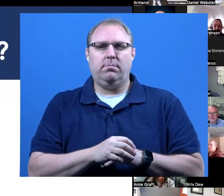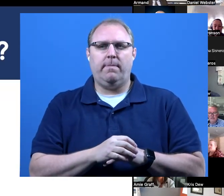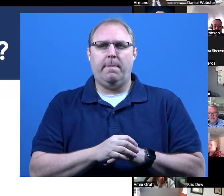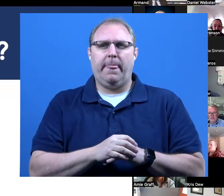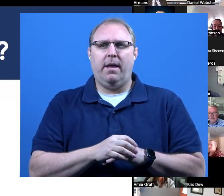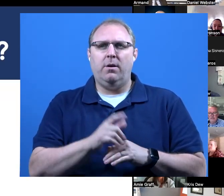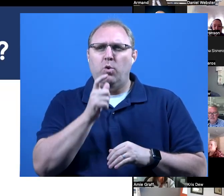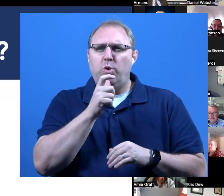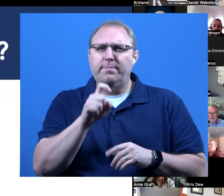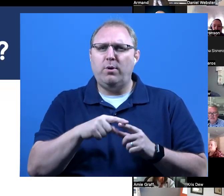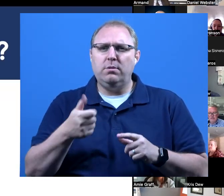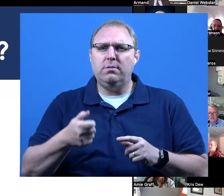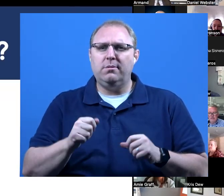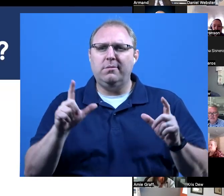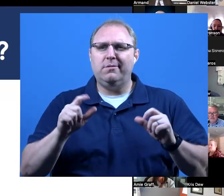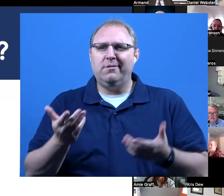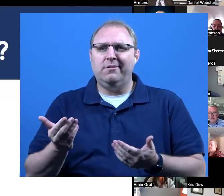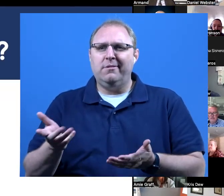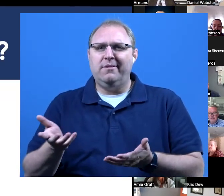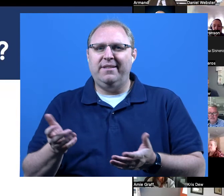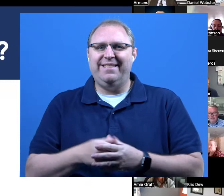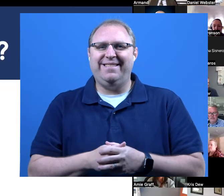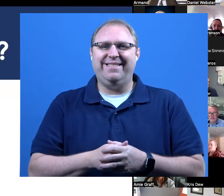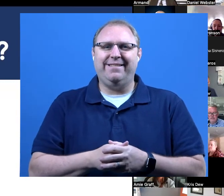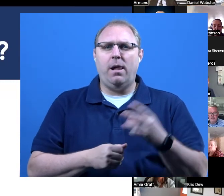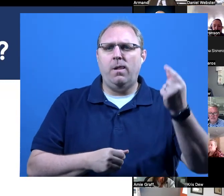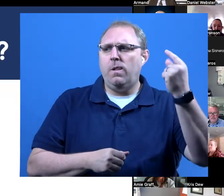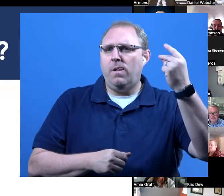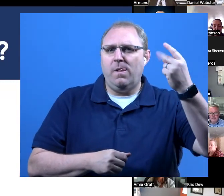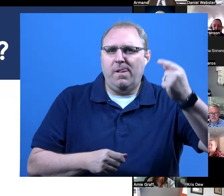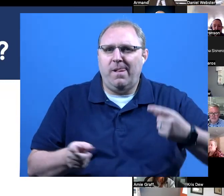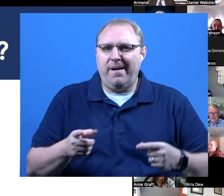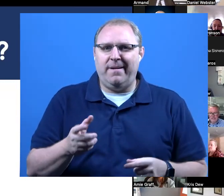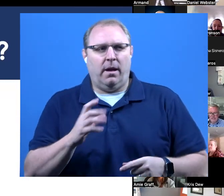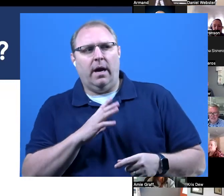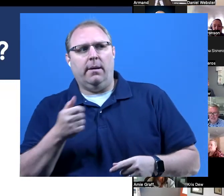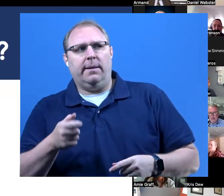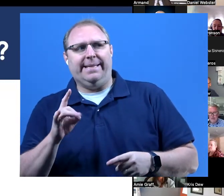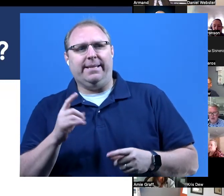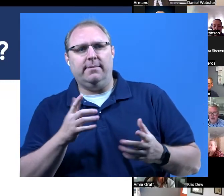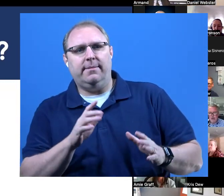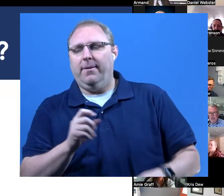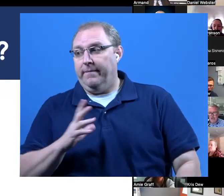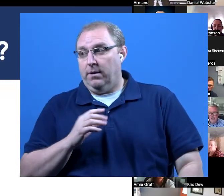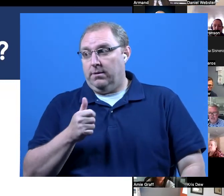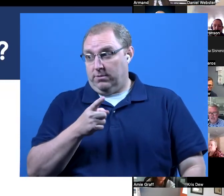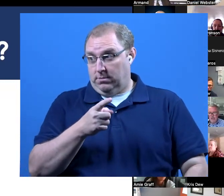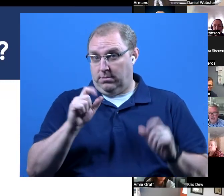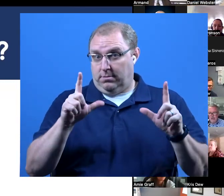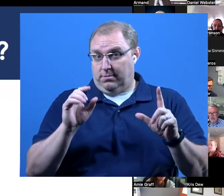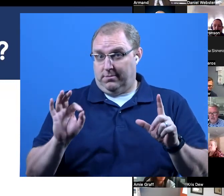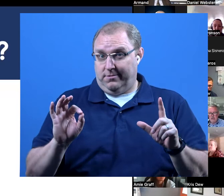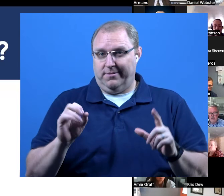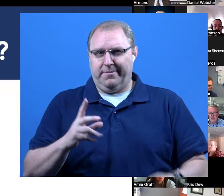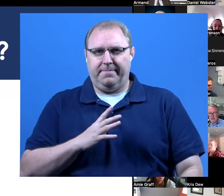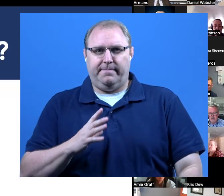hopefully we're getting the message across, which is most important, right? So when can a test be requested? And first